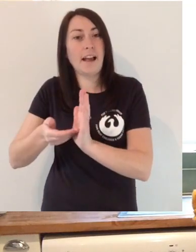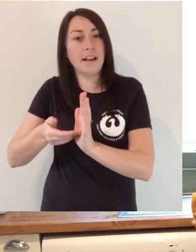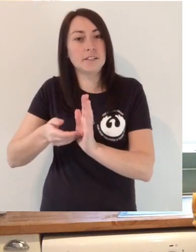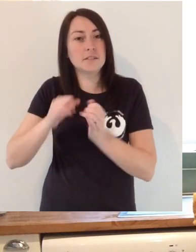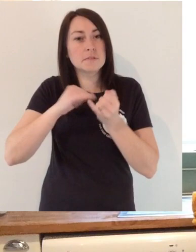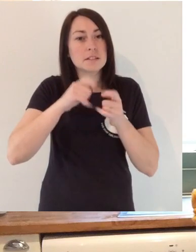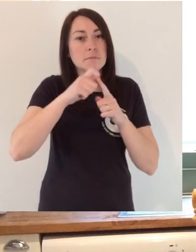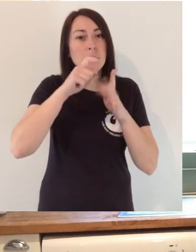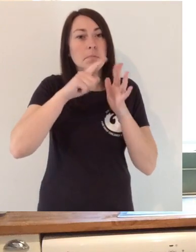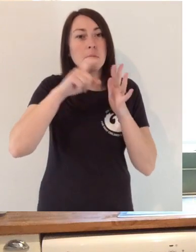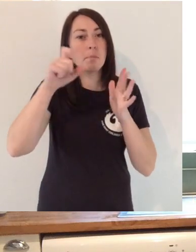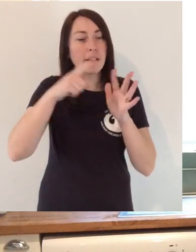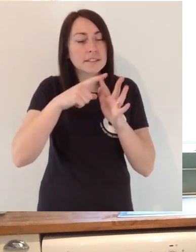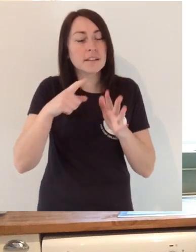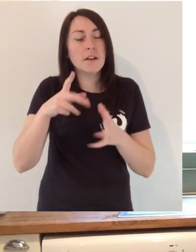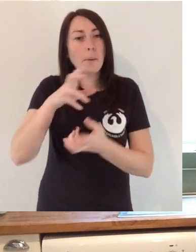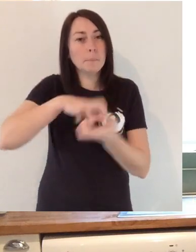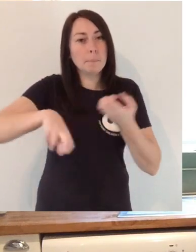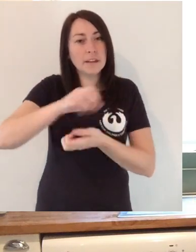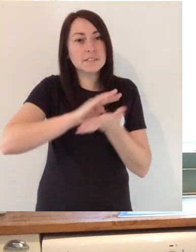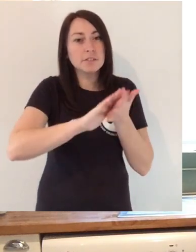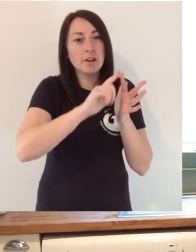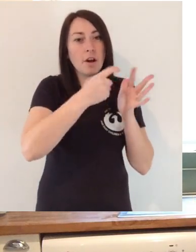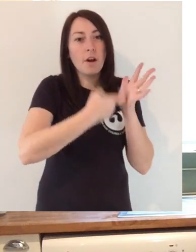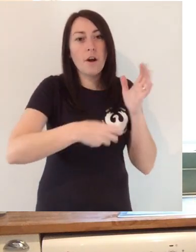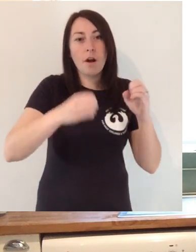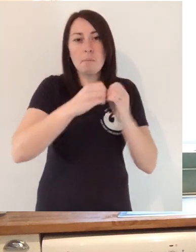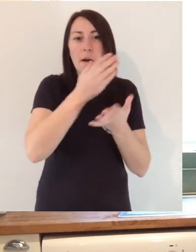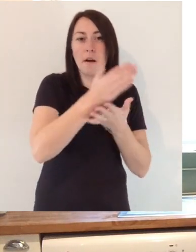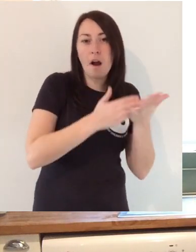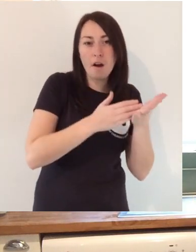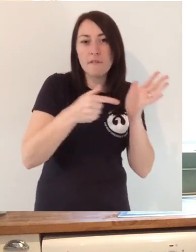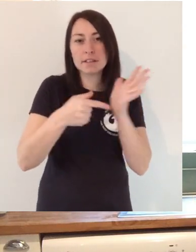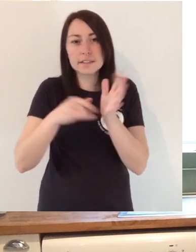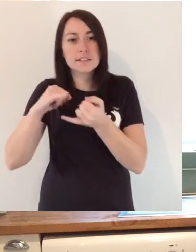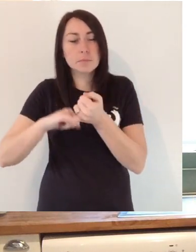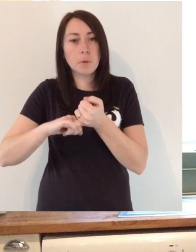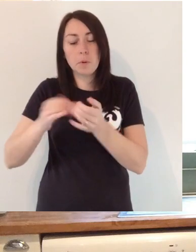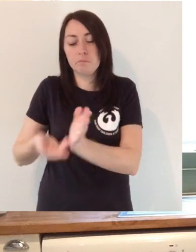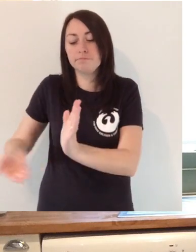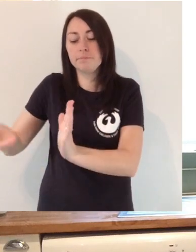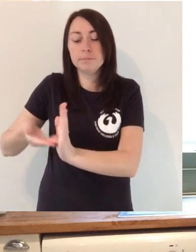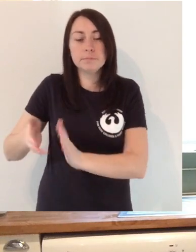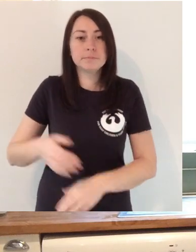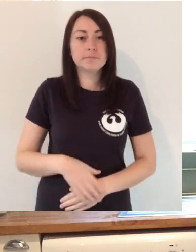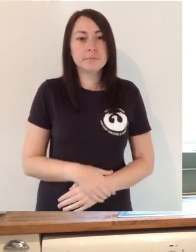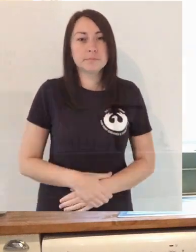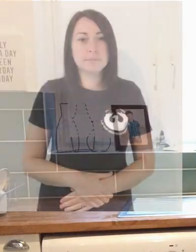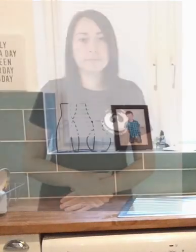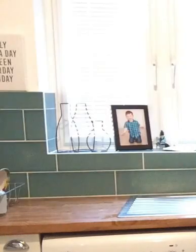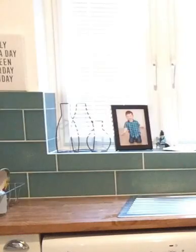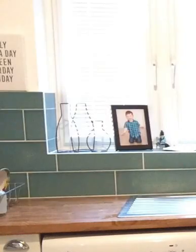Okay, so I'm going to add in some spices to that too. I've got some mixed herbs. I'm going to add in about half a teaspoon of that.